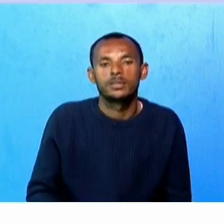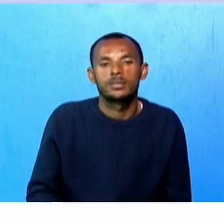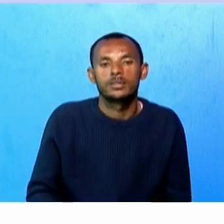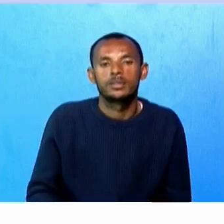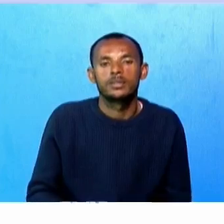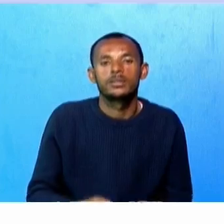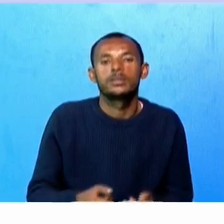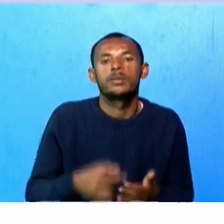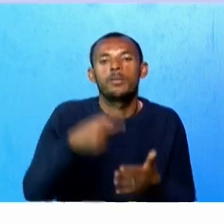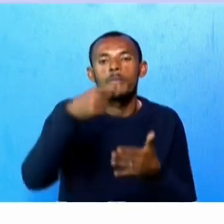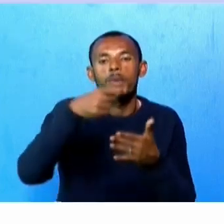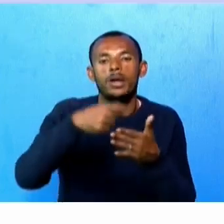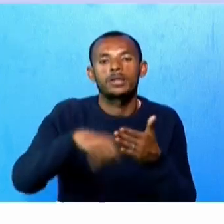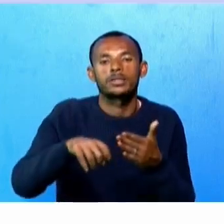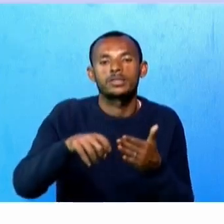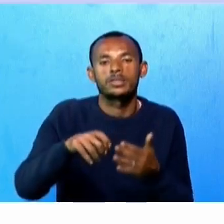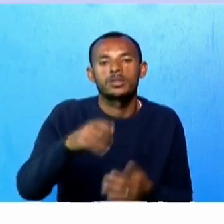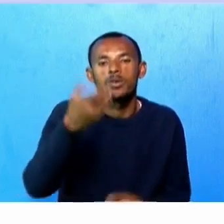price